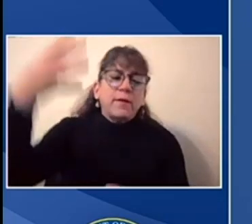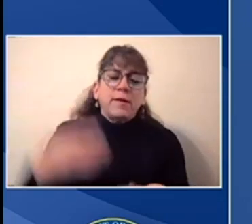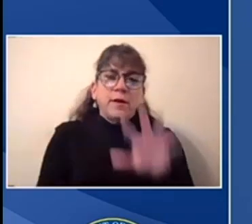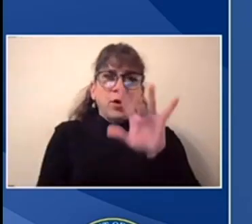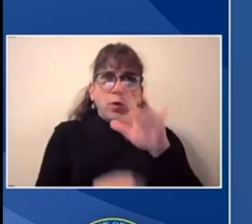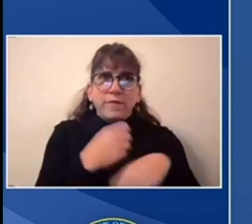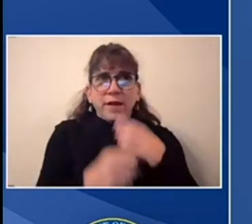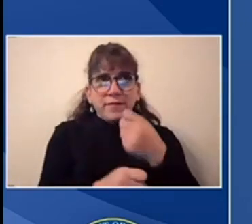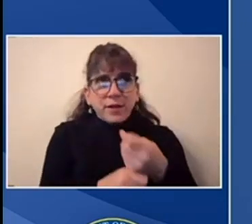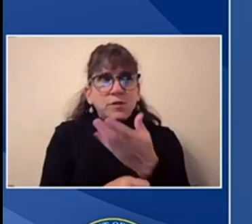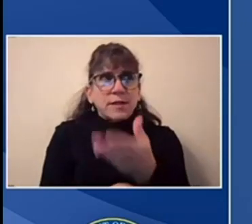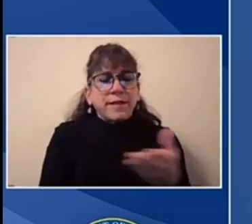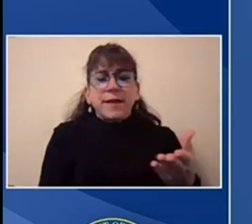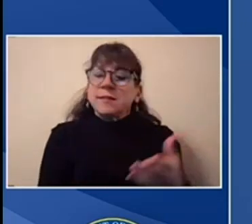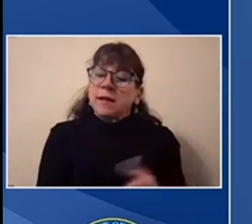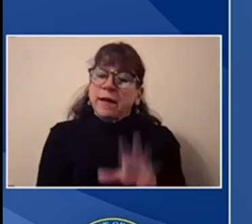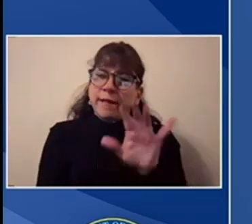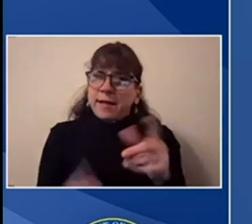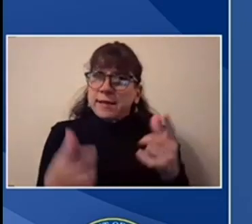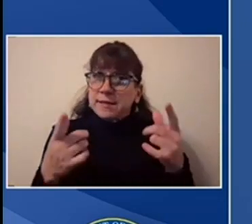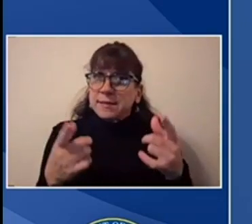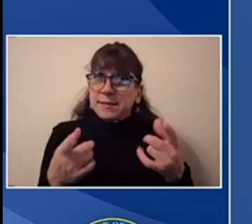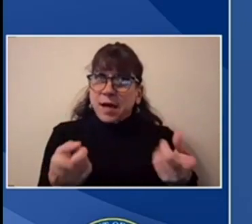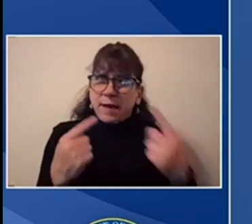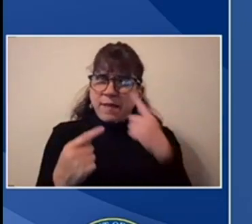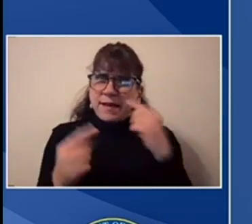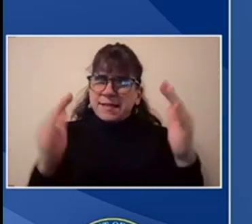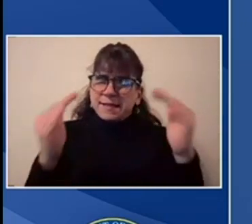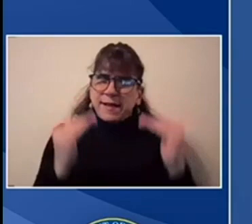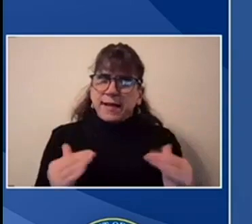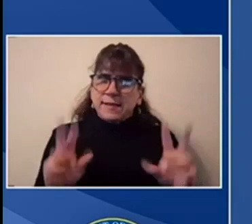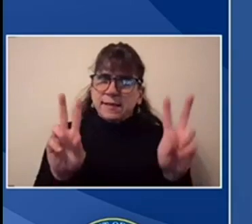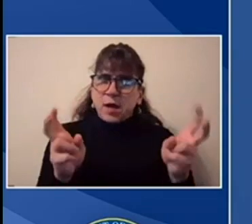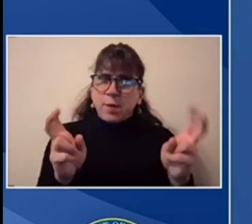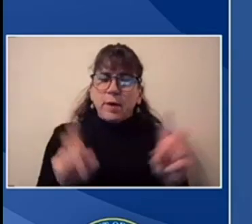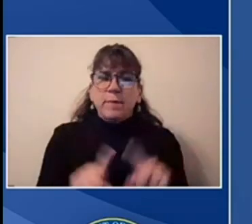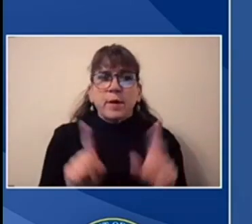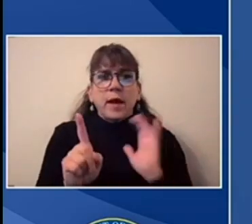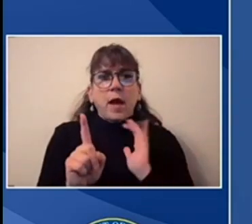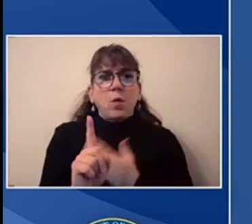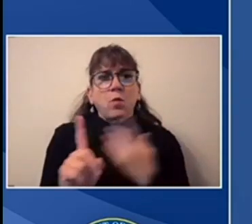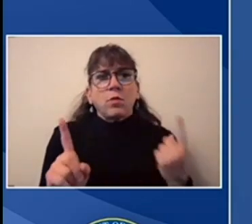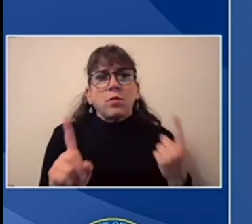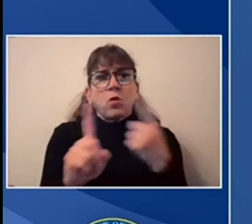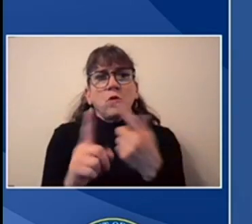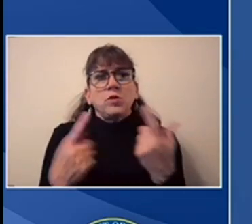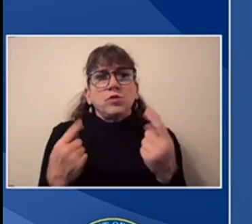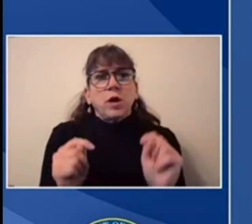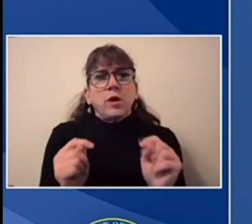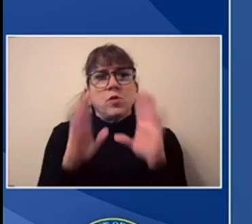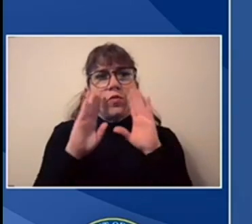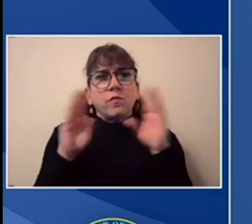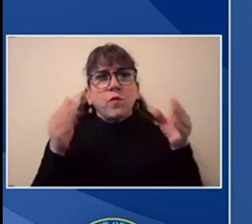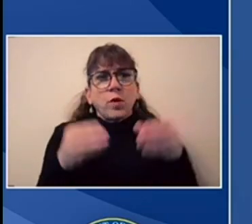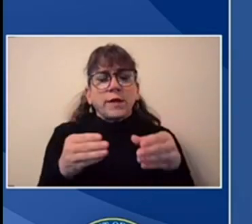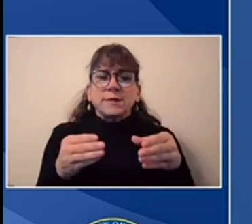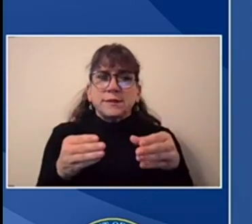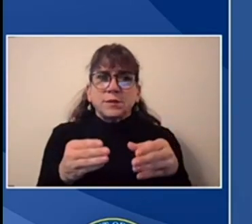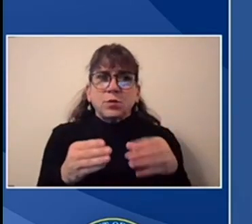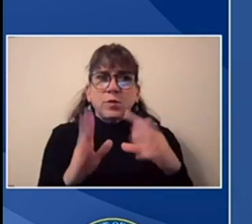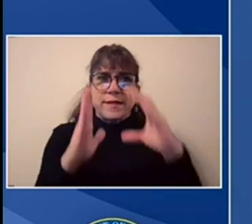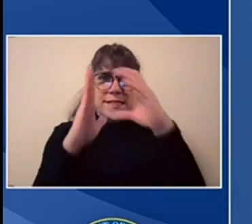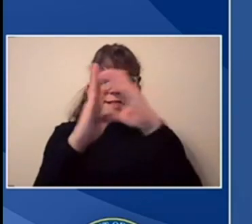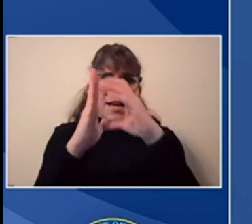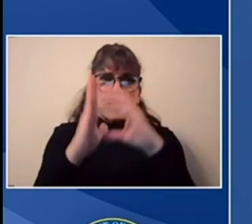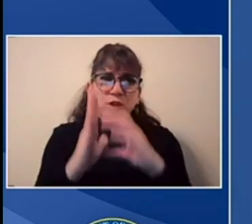and things like that. That is coming. I think it's the next topic. But our goal is to try to focus very narrowly on the sections for